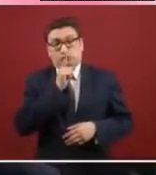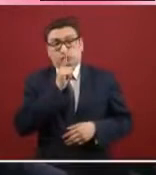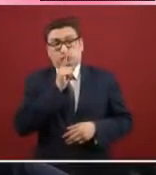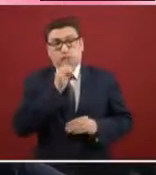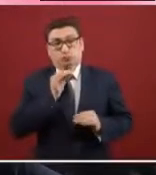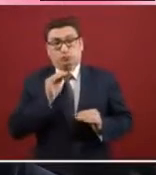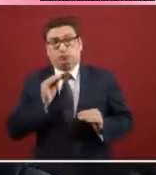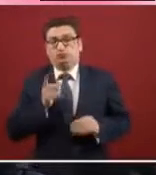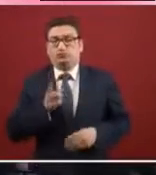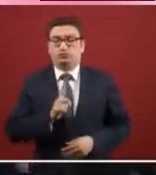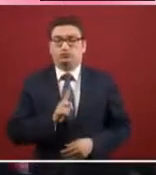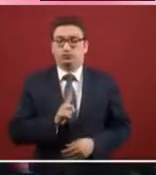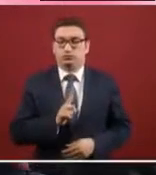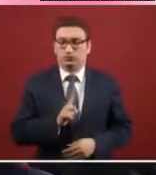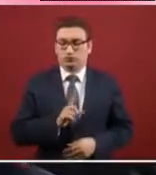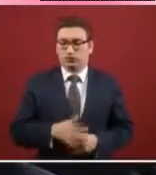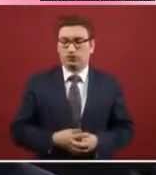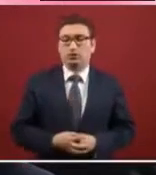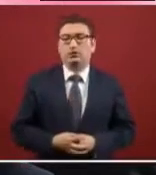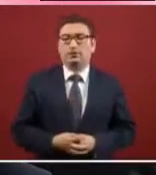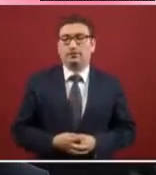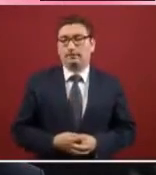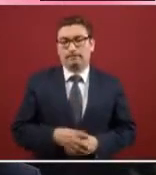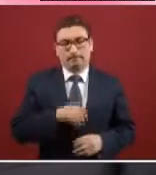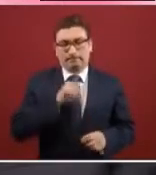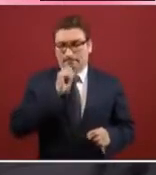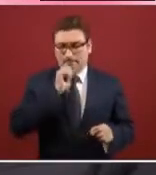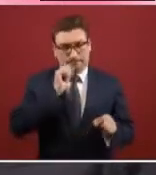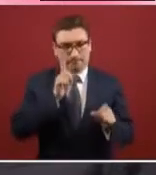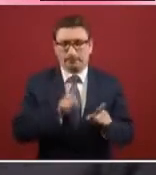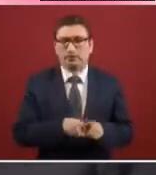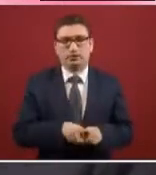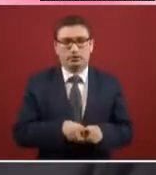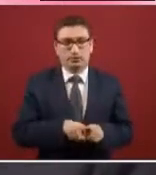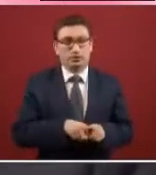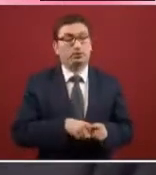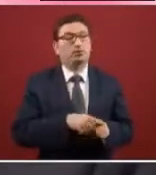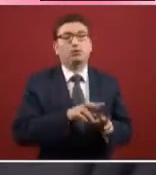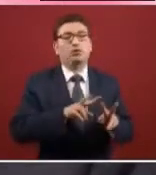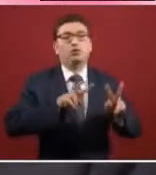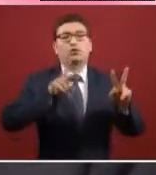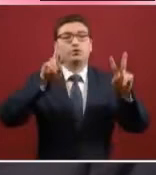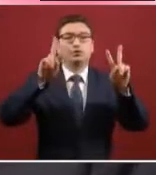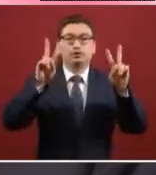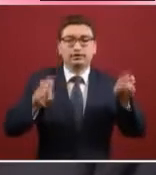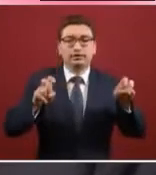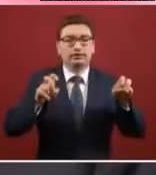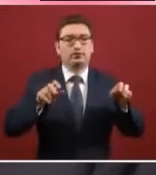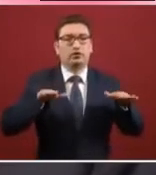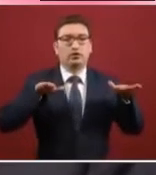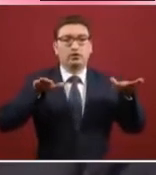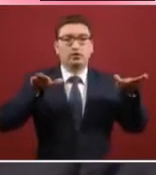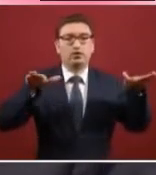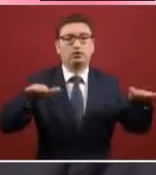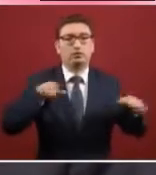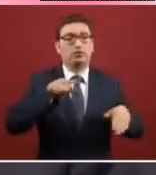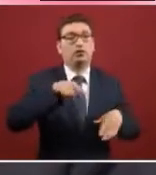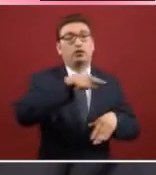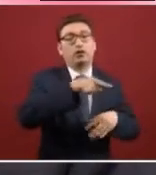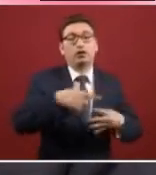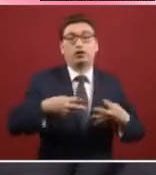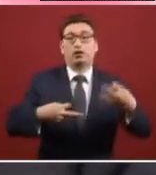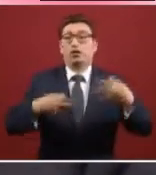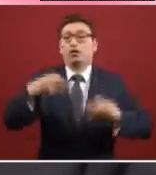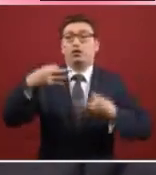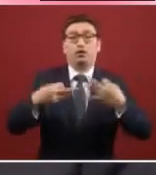Entonces, lo mismo, and the same thing los amparos del aeropuerto, regarding the protections los amparos, for